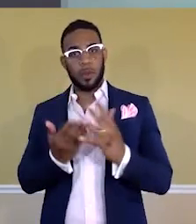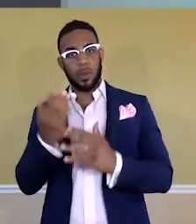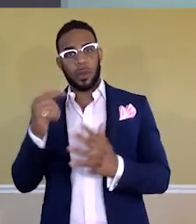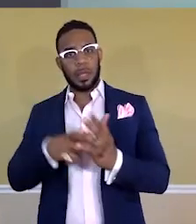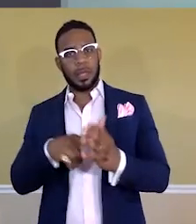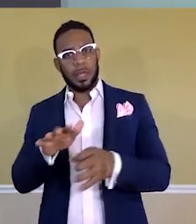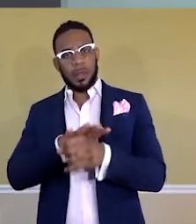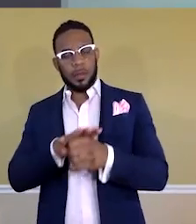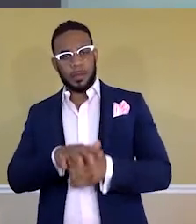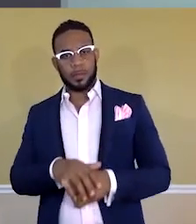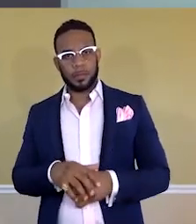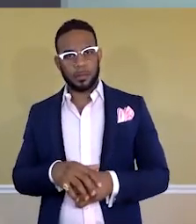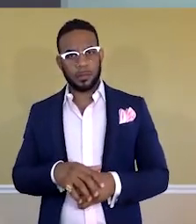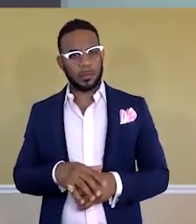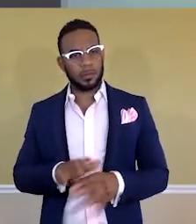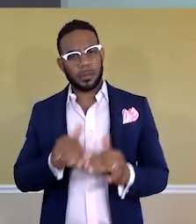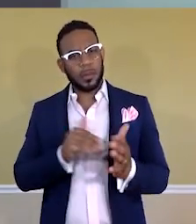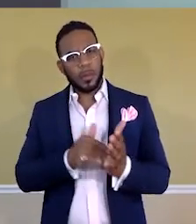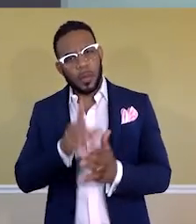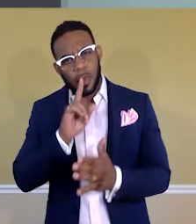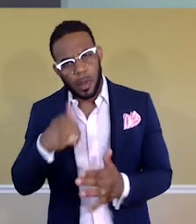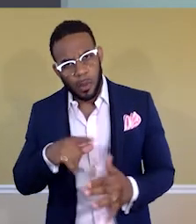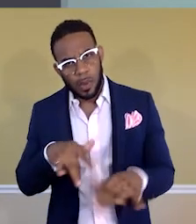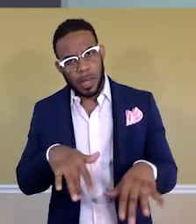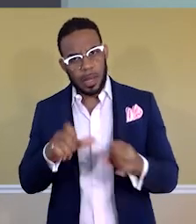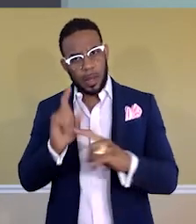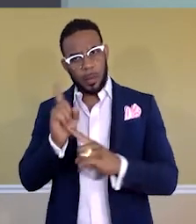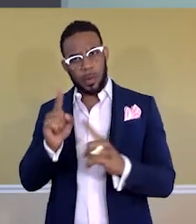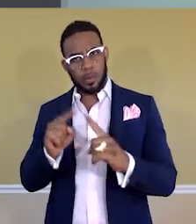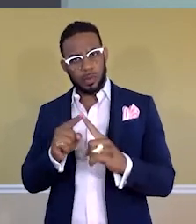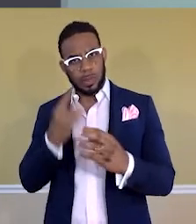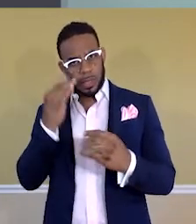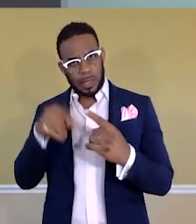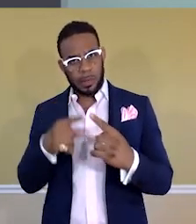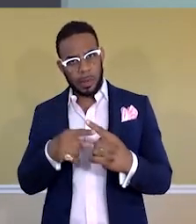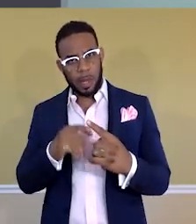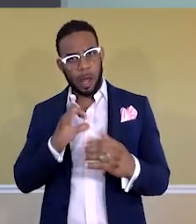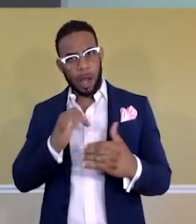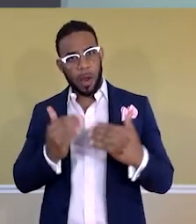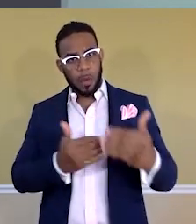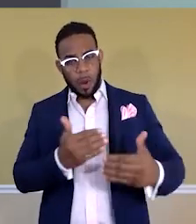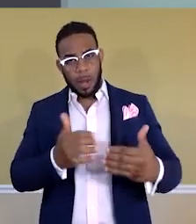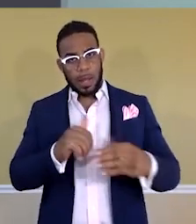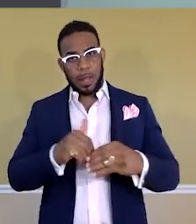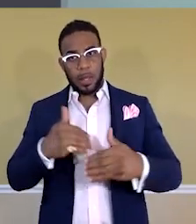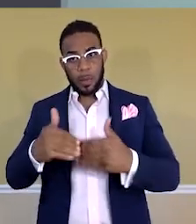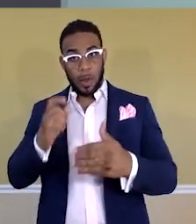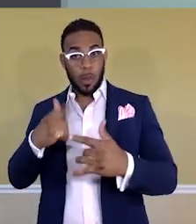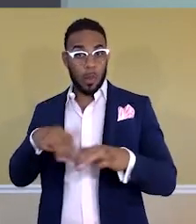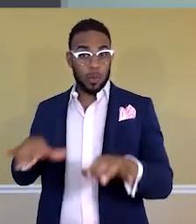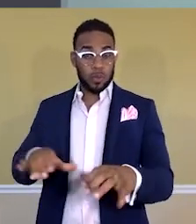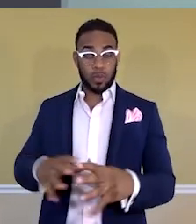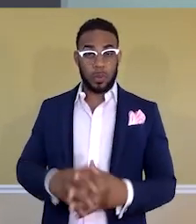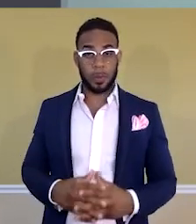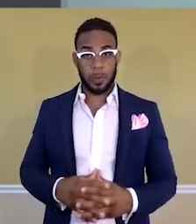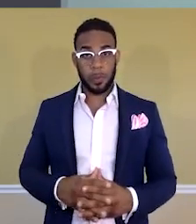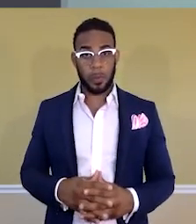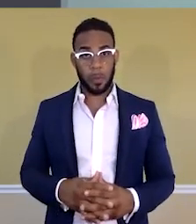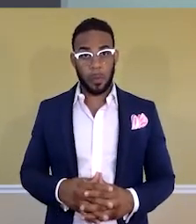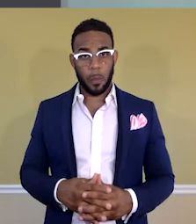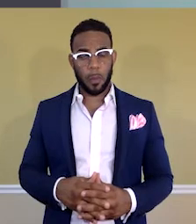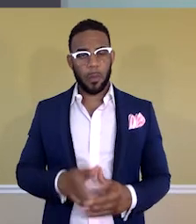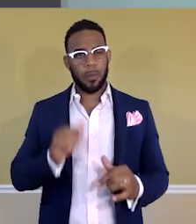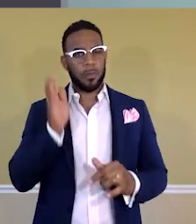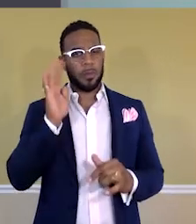this field, how often are we taking a moment to think about our progress and the process of what we're doing? So